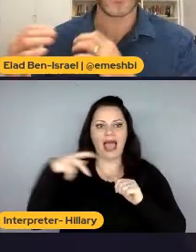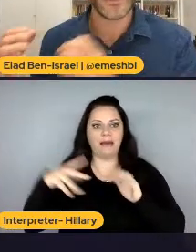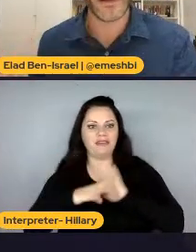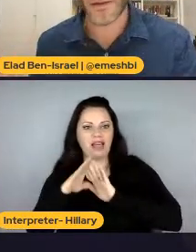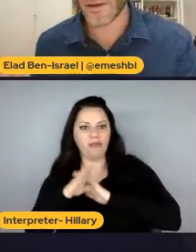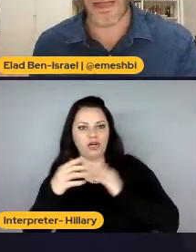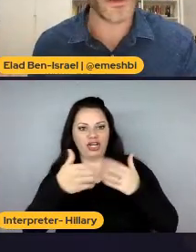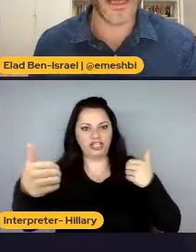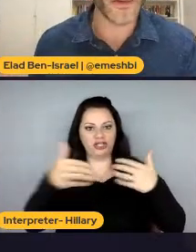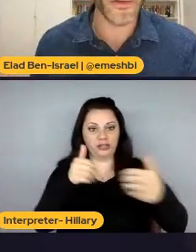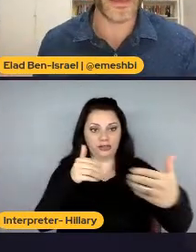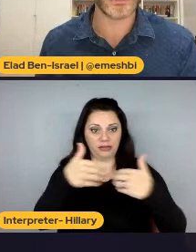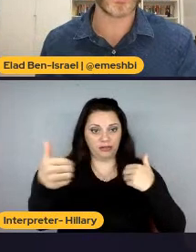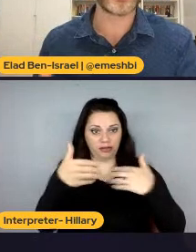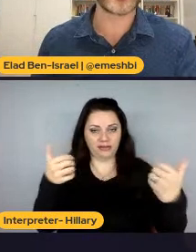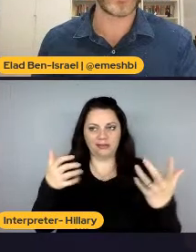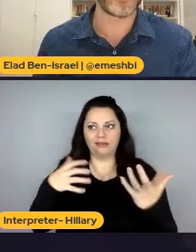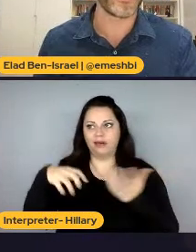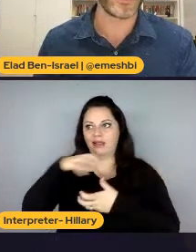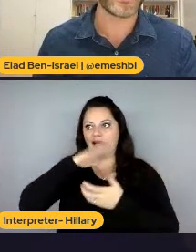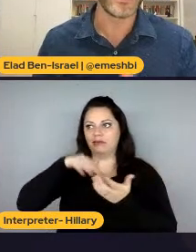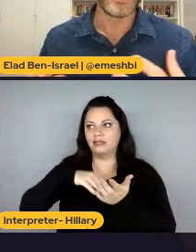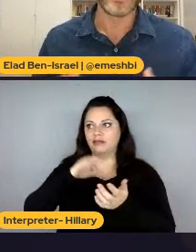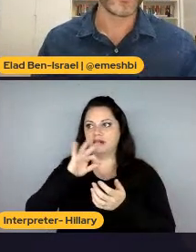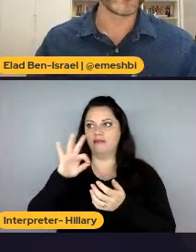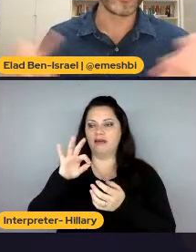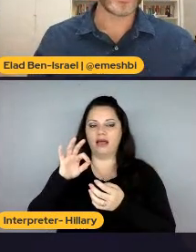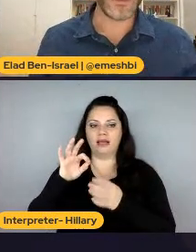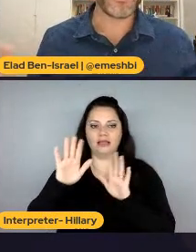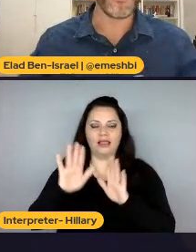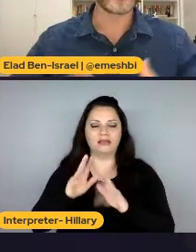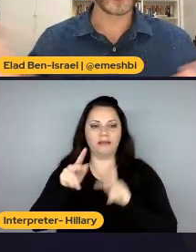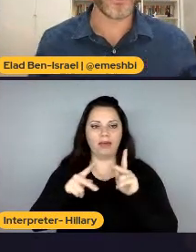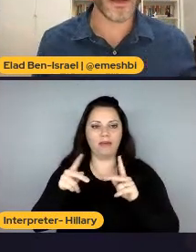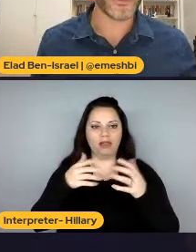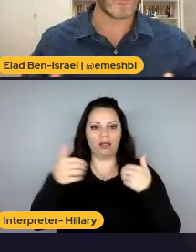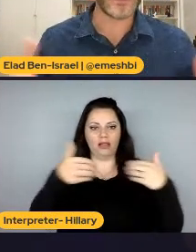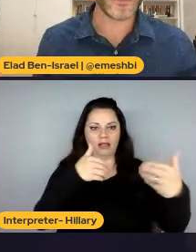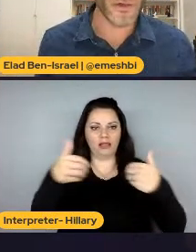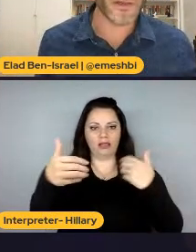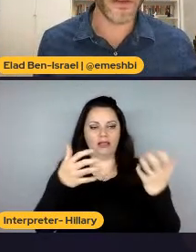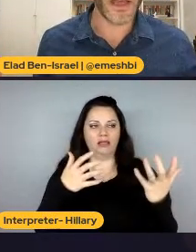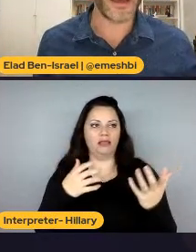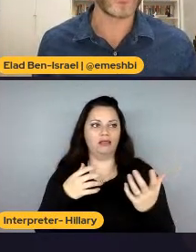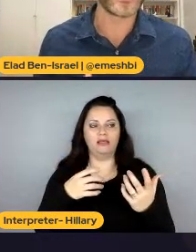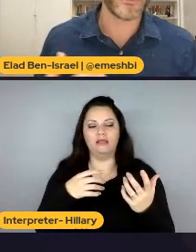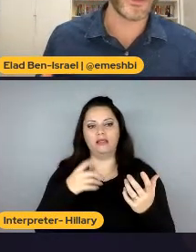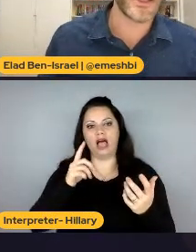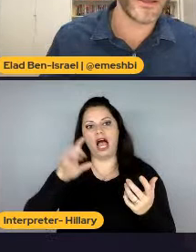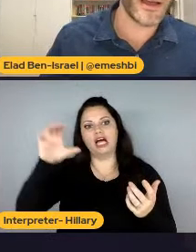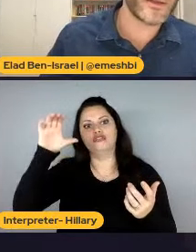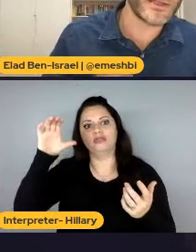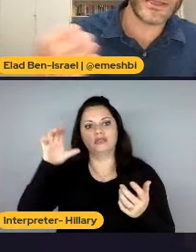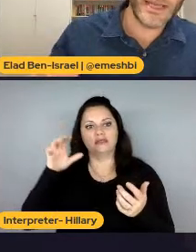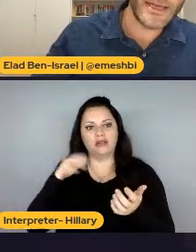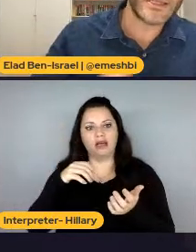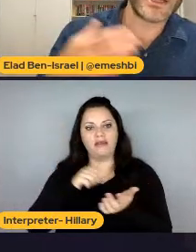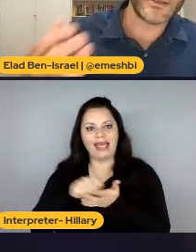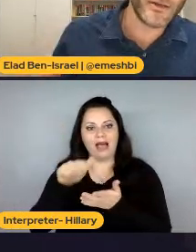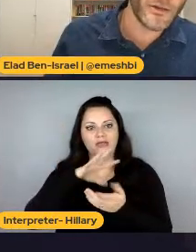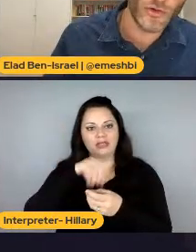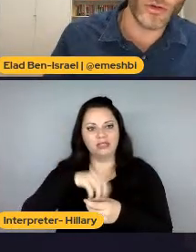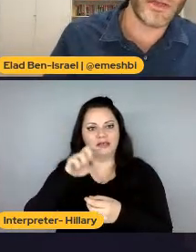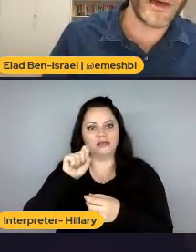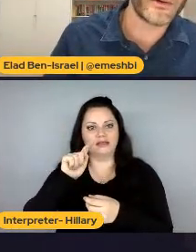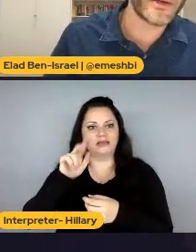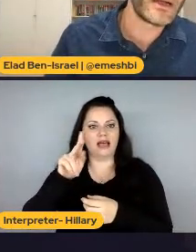developers and cloud center of excellence people, and rolling up multiple hundreds of accounts and things like that using stack